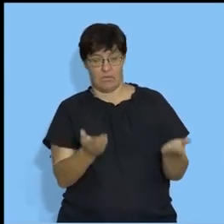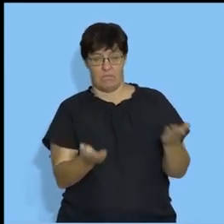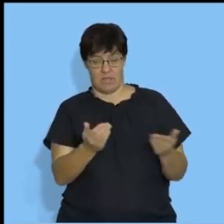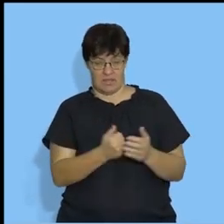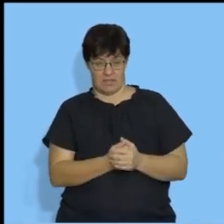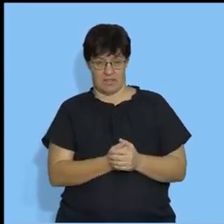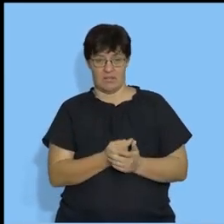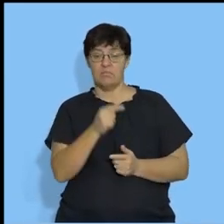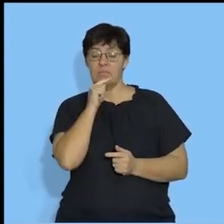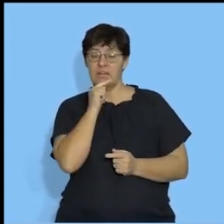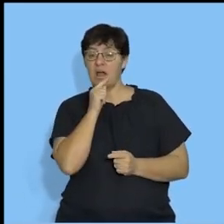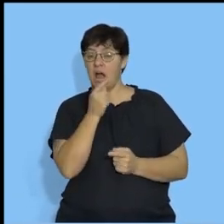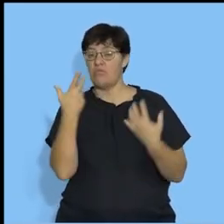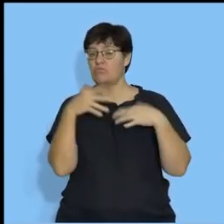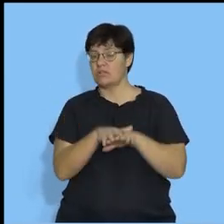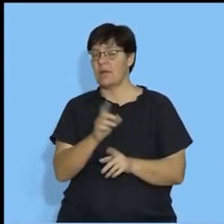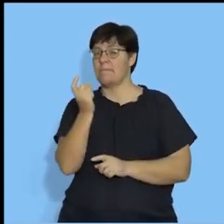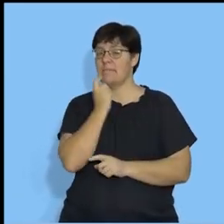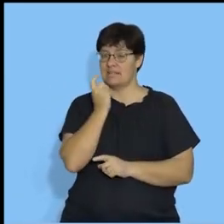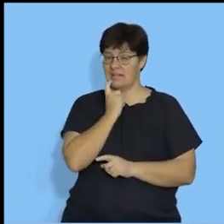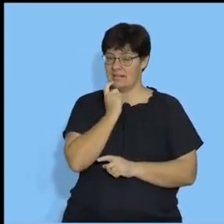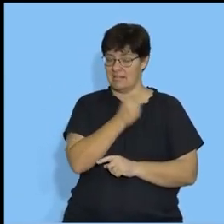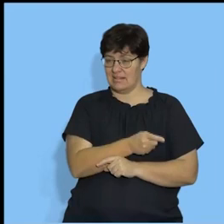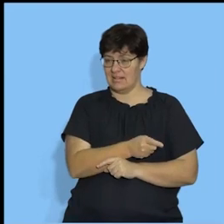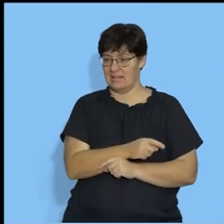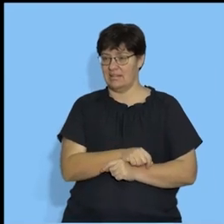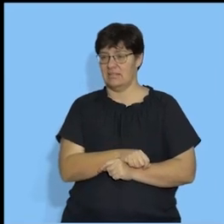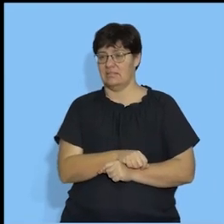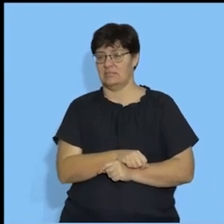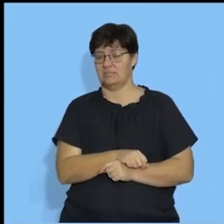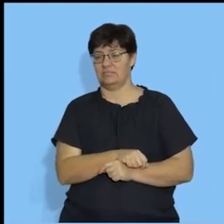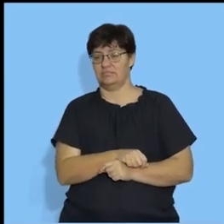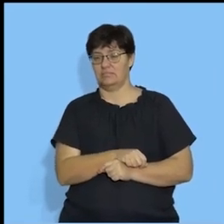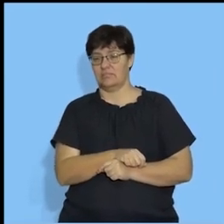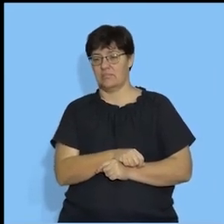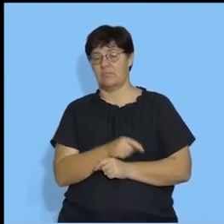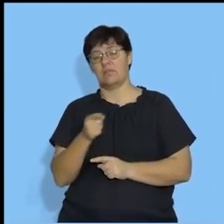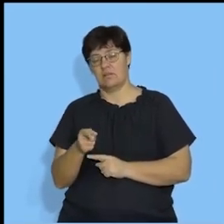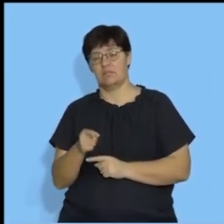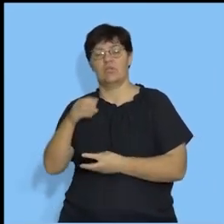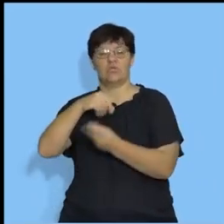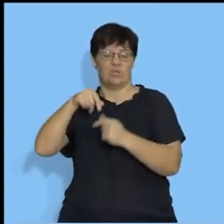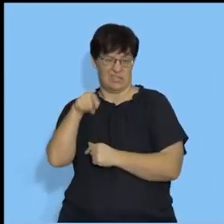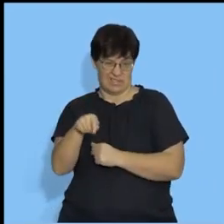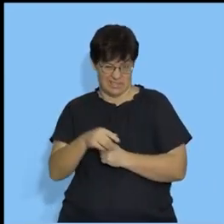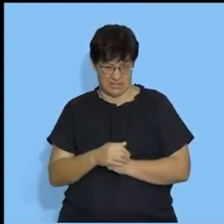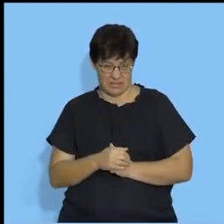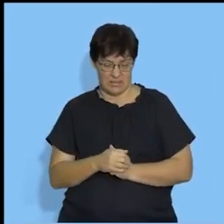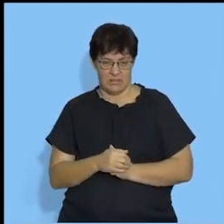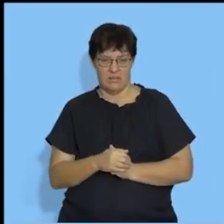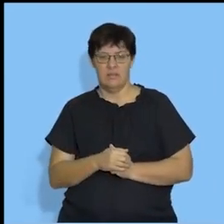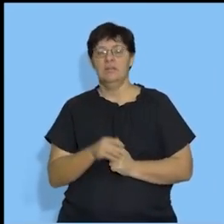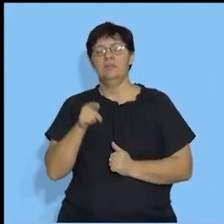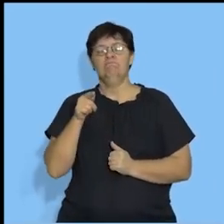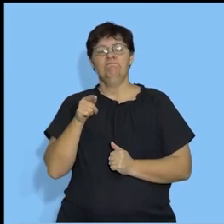reaction between a metal, okay, and a salt in this case, right? So these